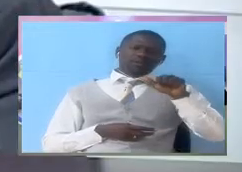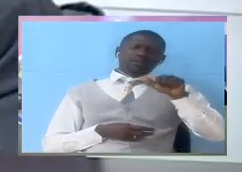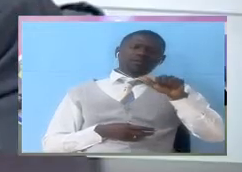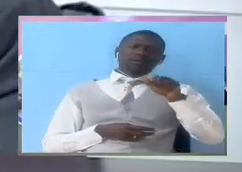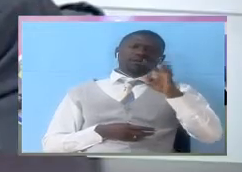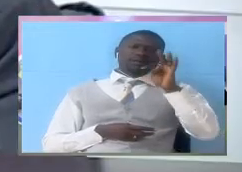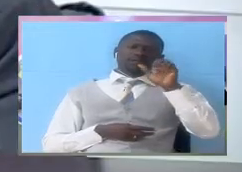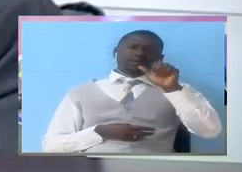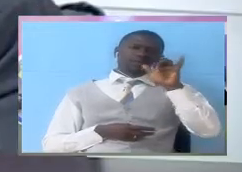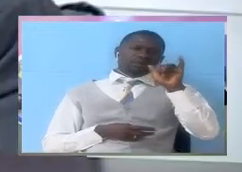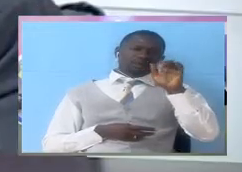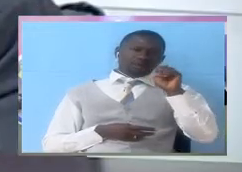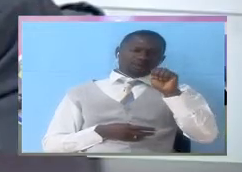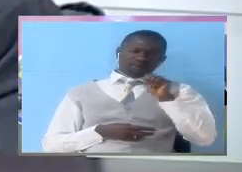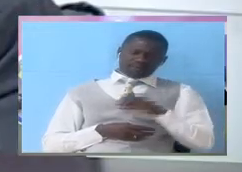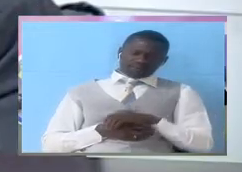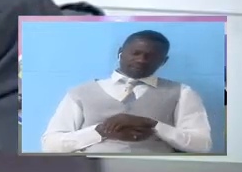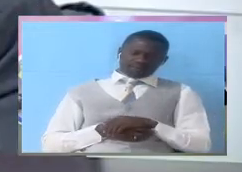Yes, and wow.